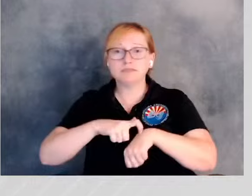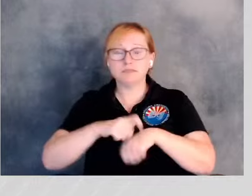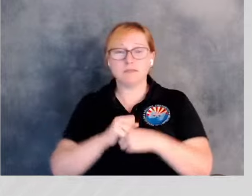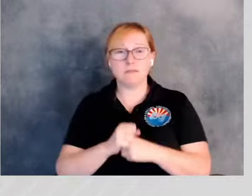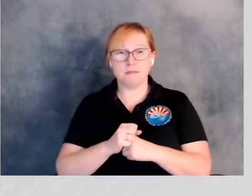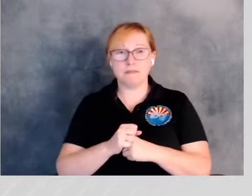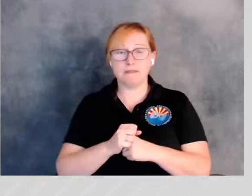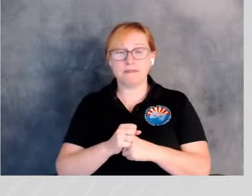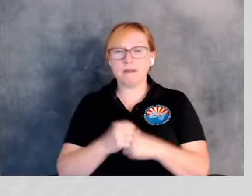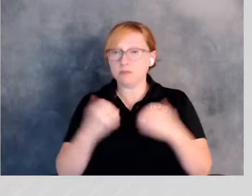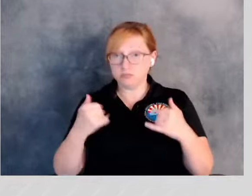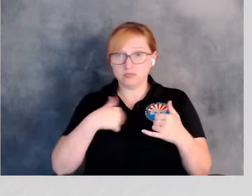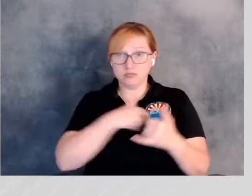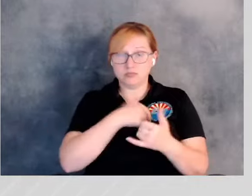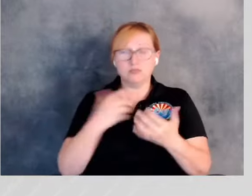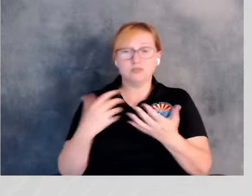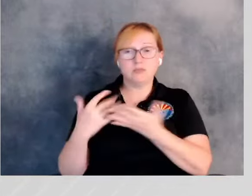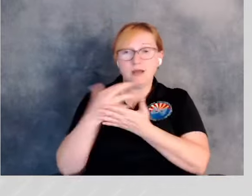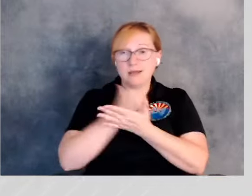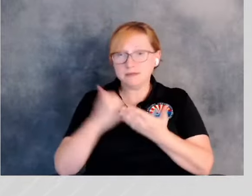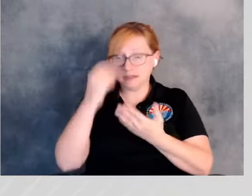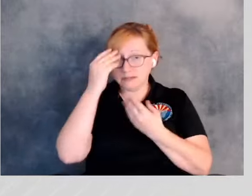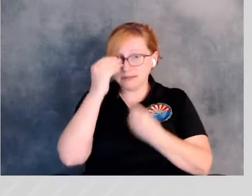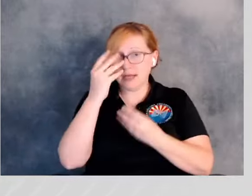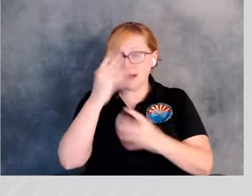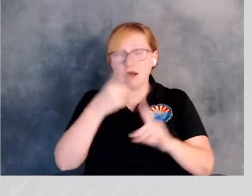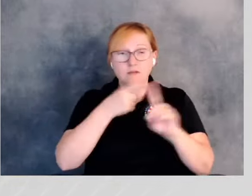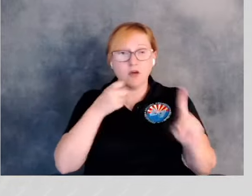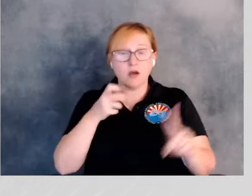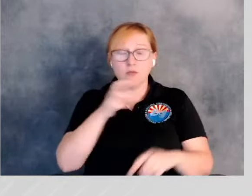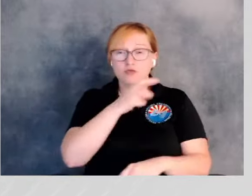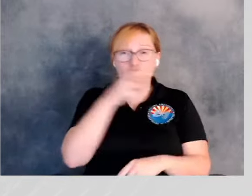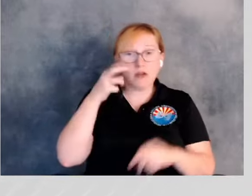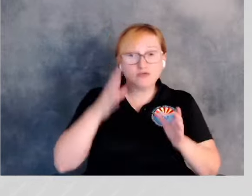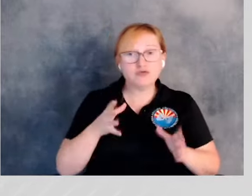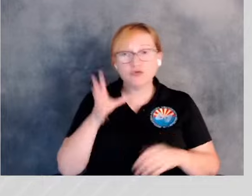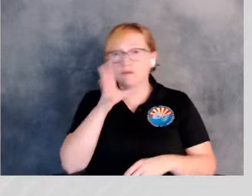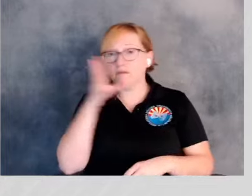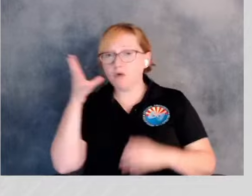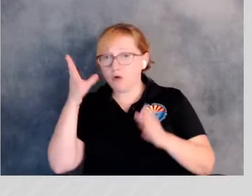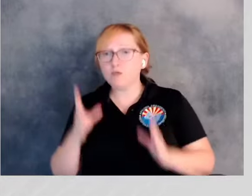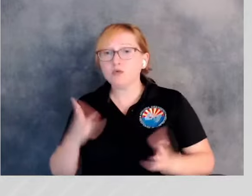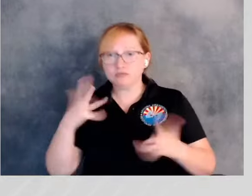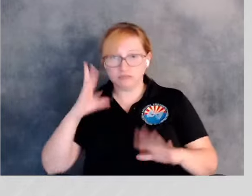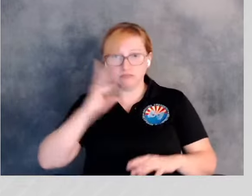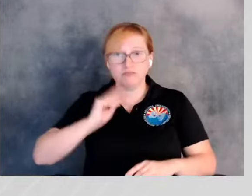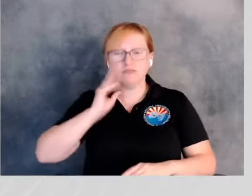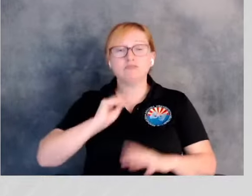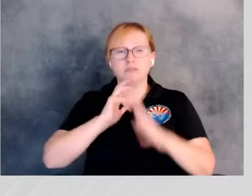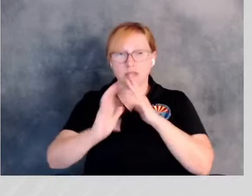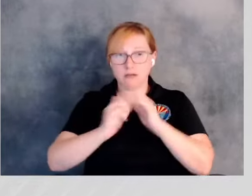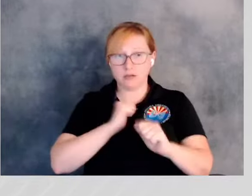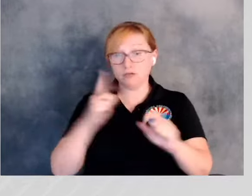data from ranchers and farmers that did have damage during this fire, but so far we haven't had any feedback on that